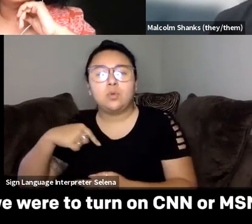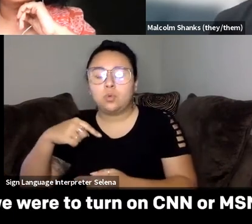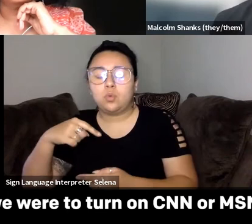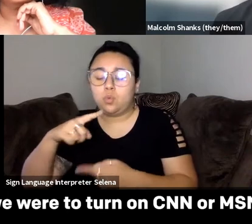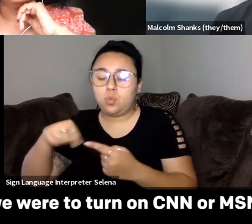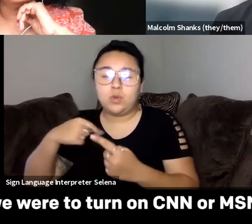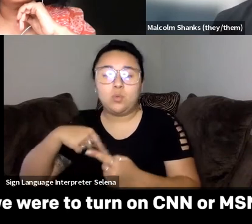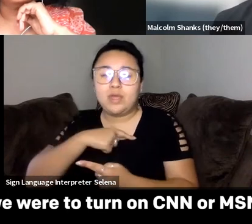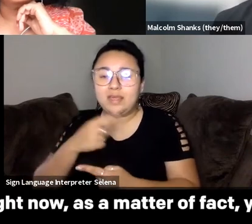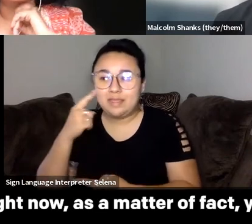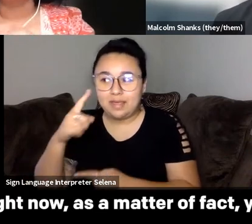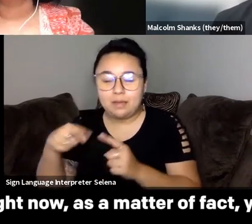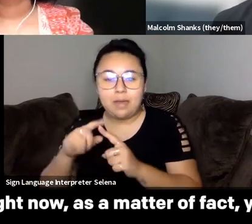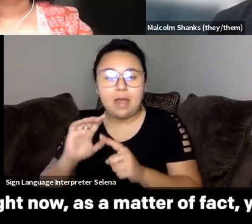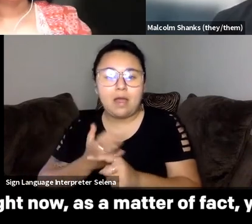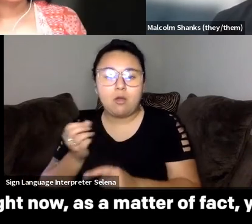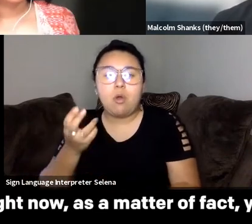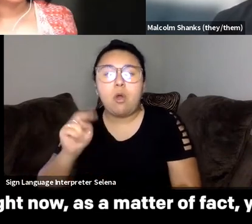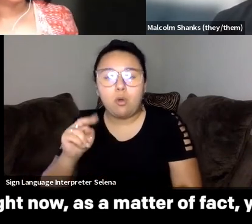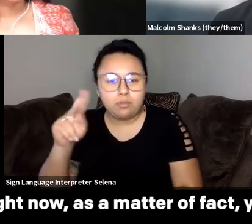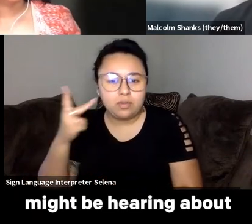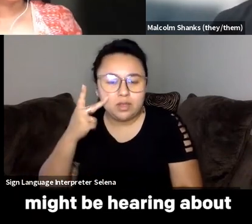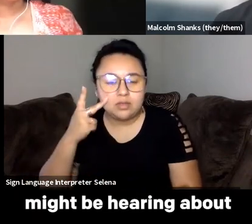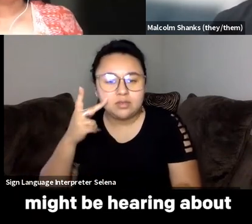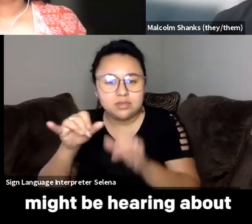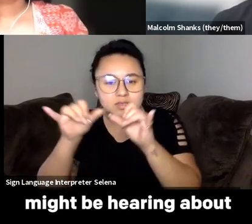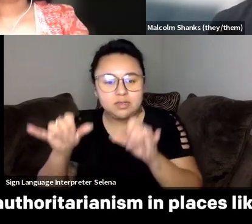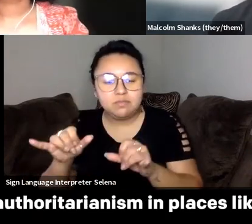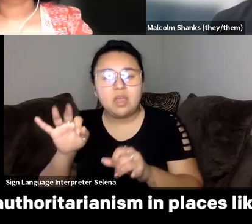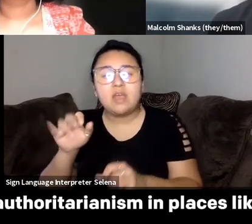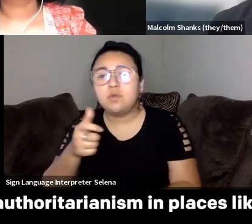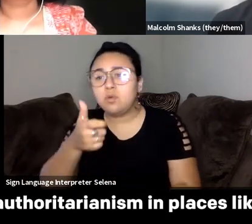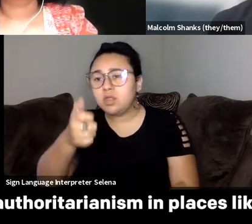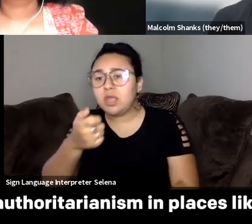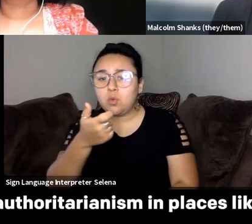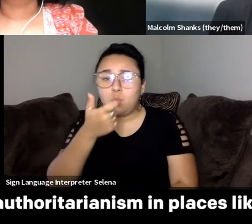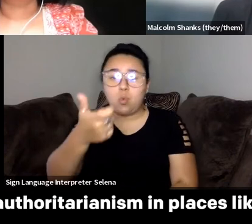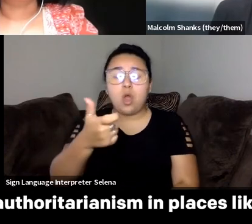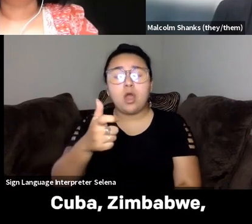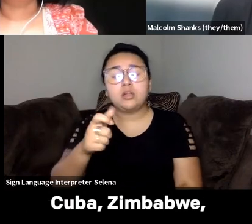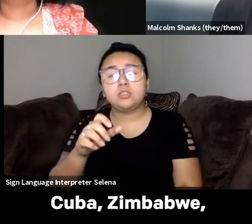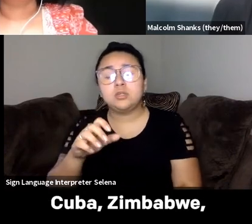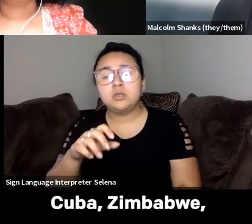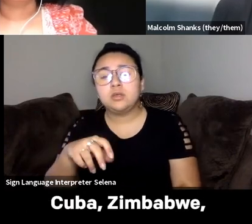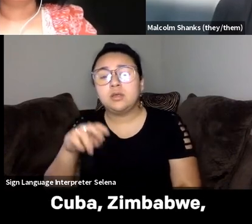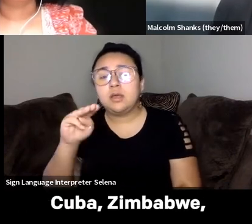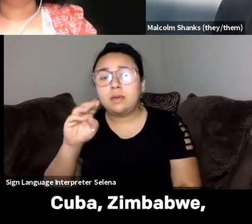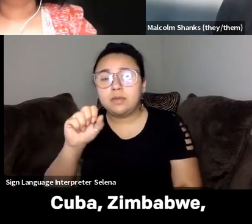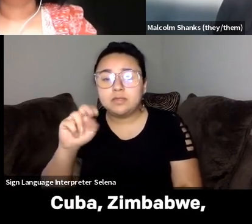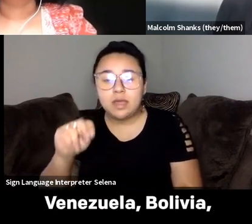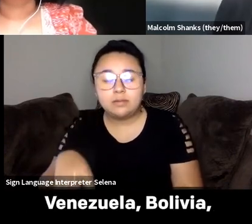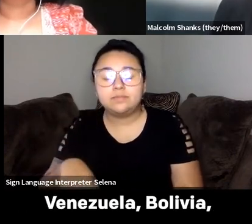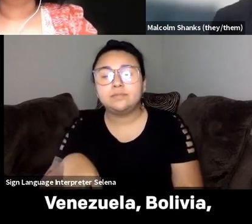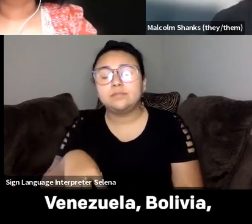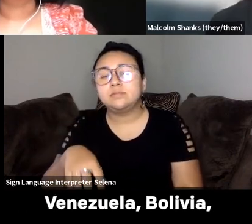on CNN or MSNBC right now, as a matter of fact, you might be hearing about authoritarianism in places like Cuba,